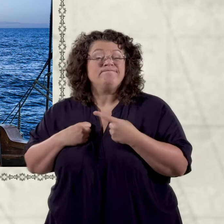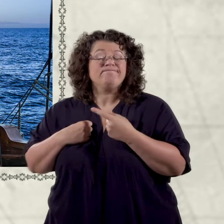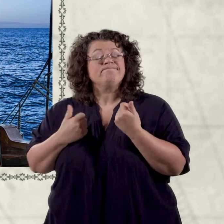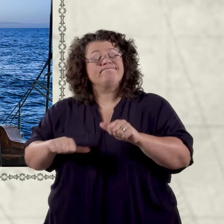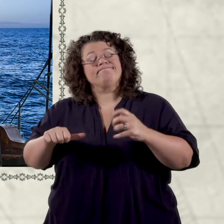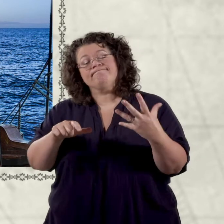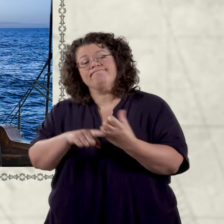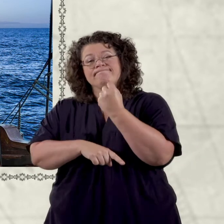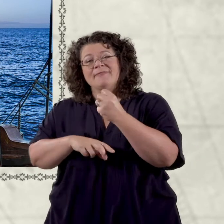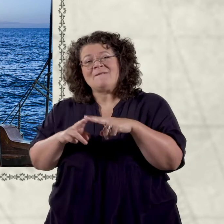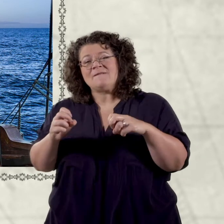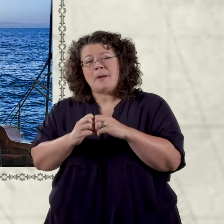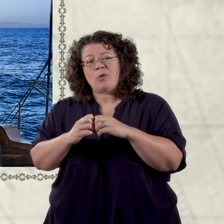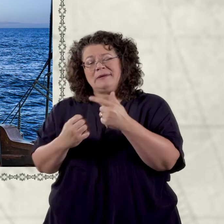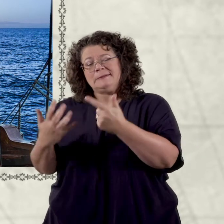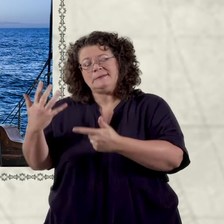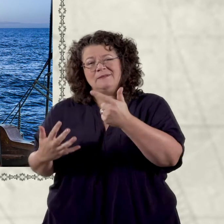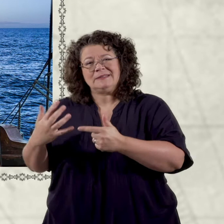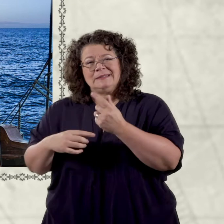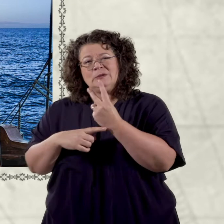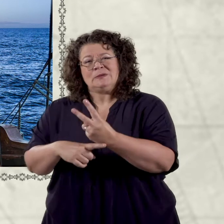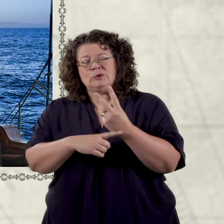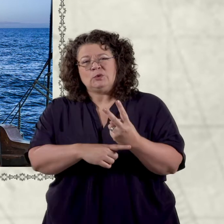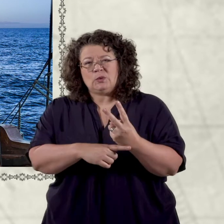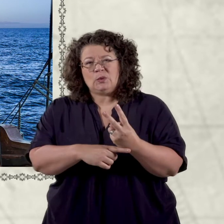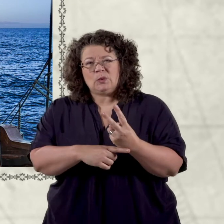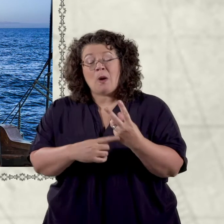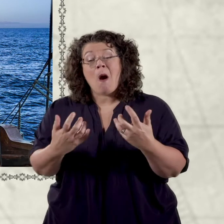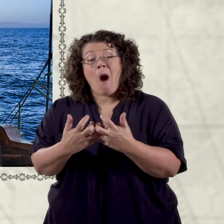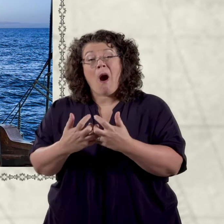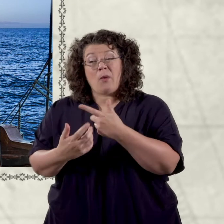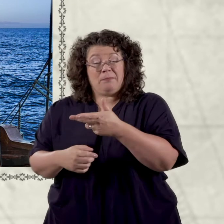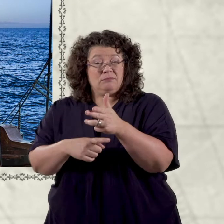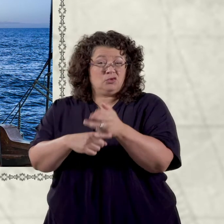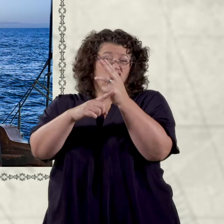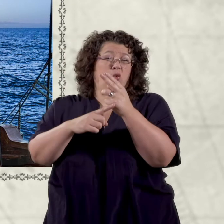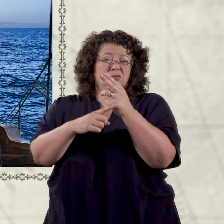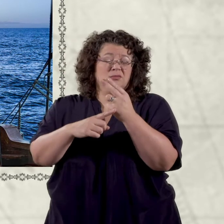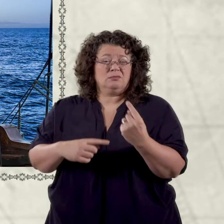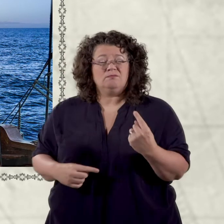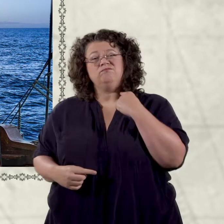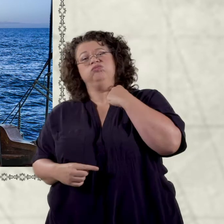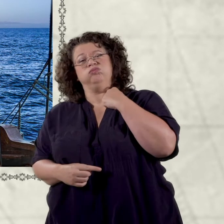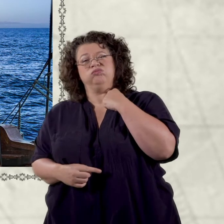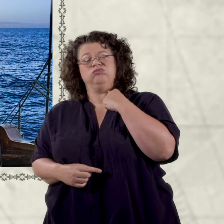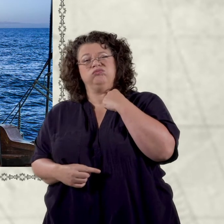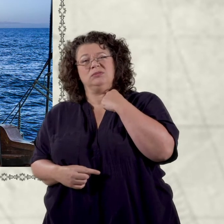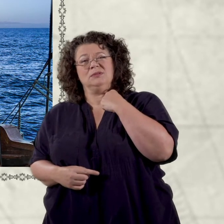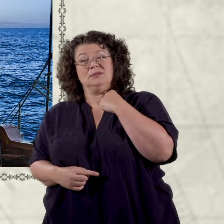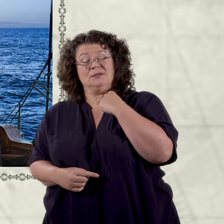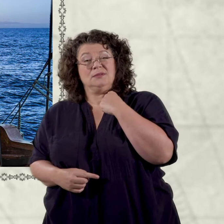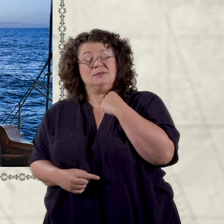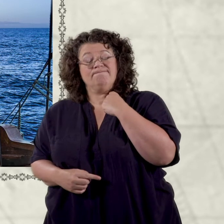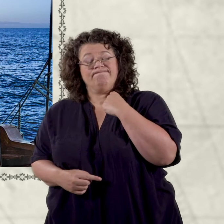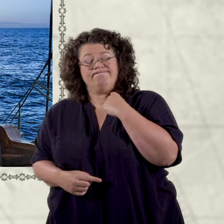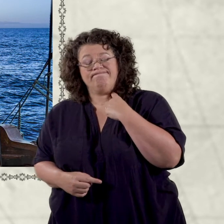in February 1722, he got his way. I was shot in the neck